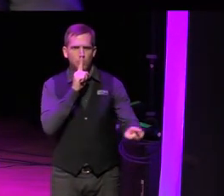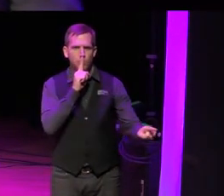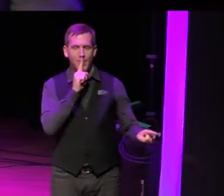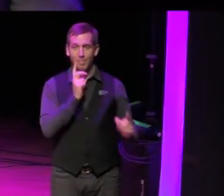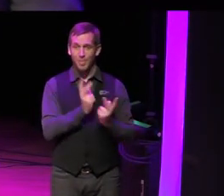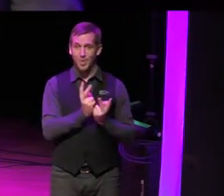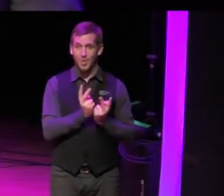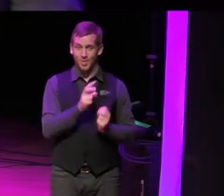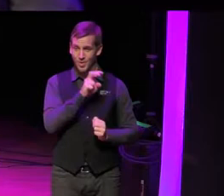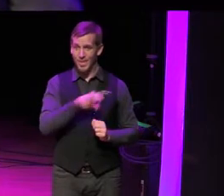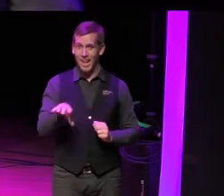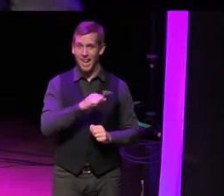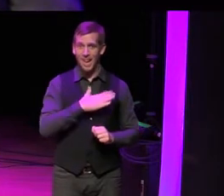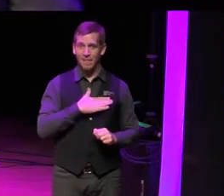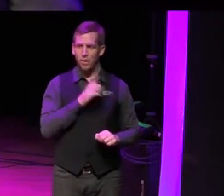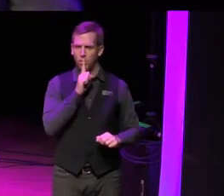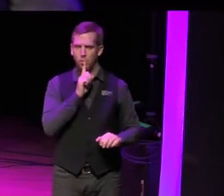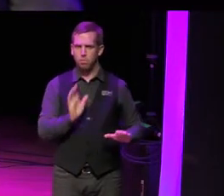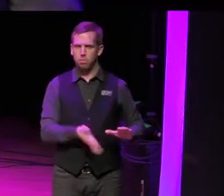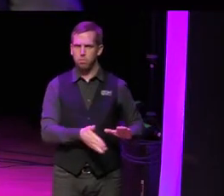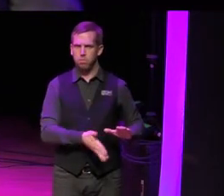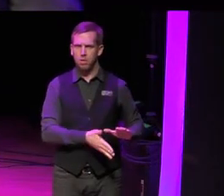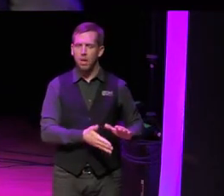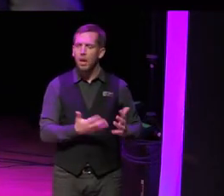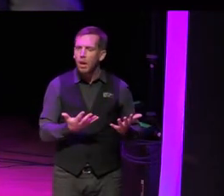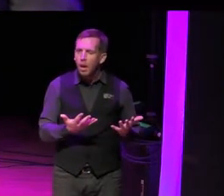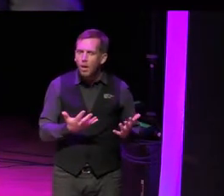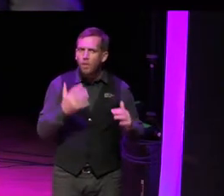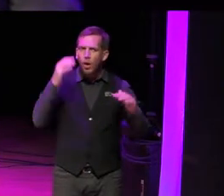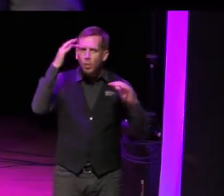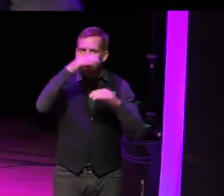sweep it under the carpet. The problem in Sweden is that